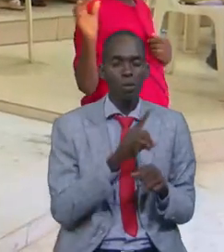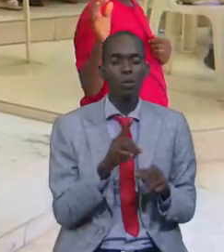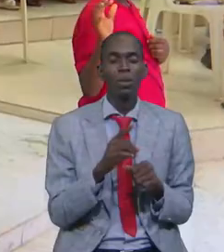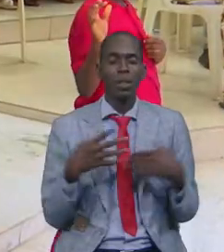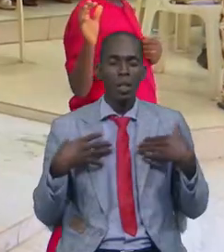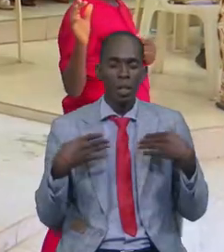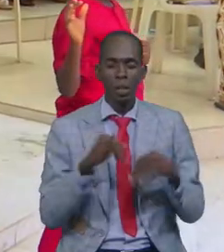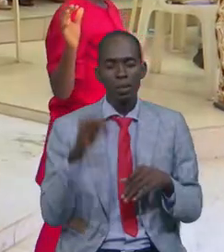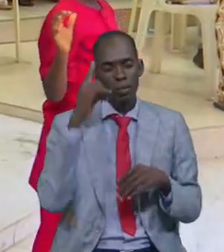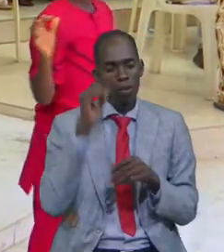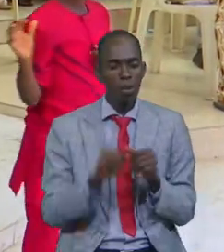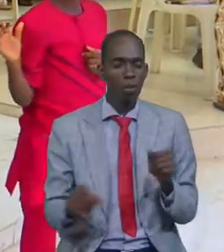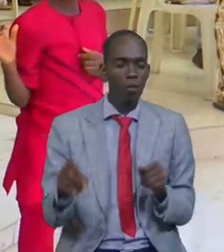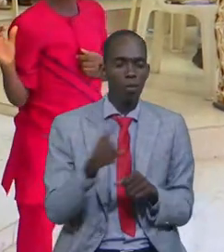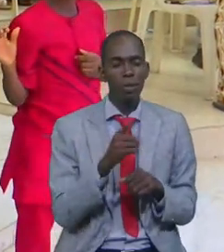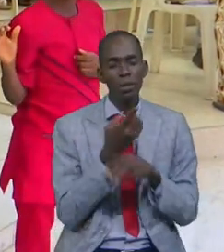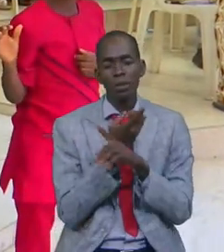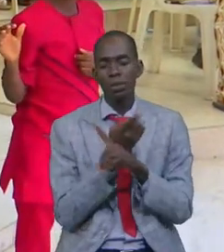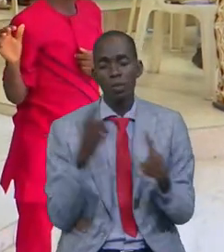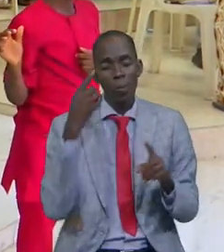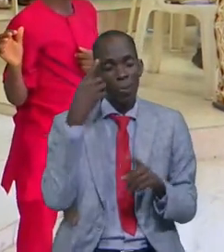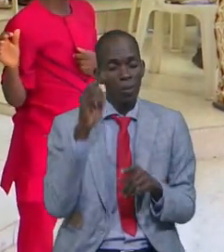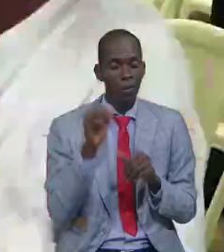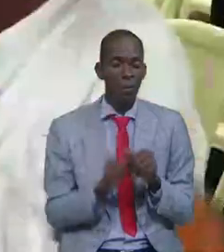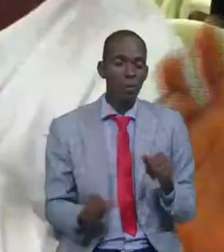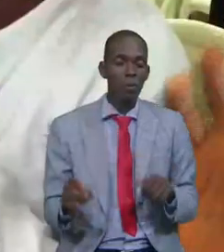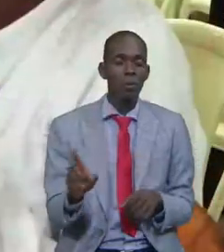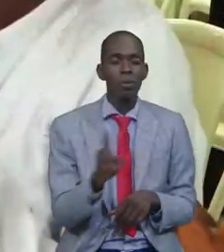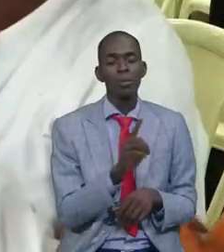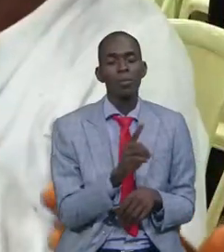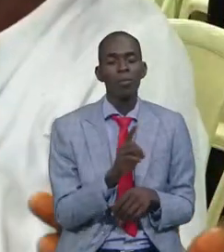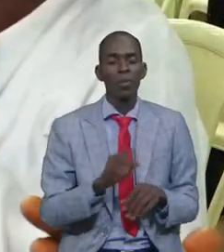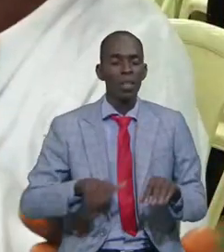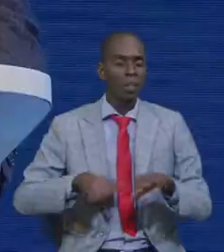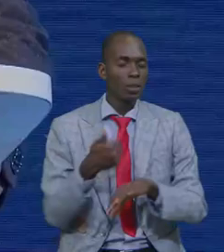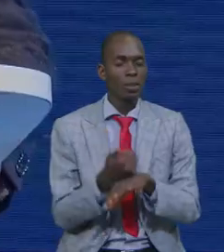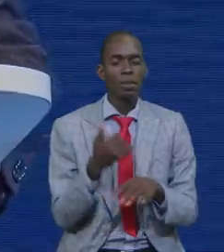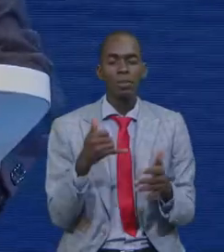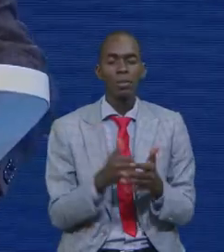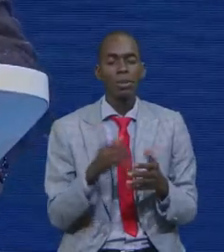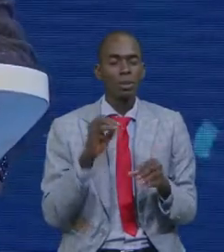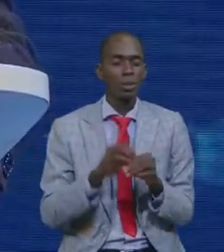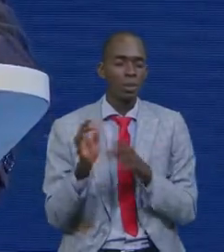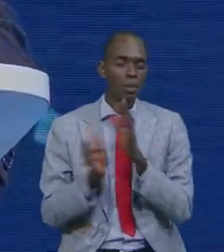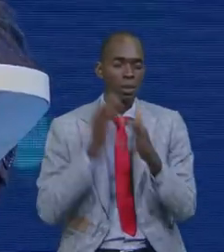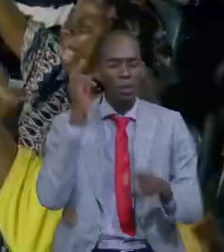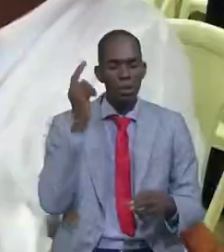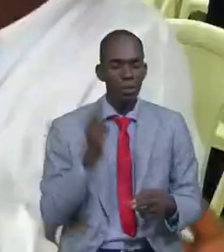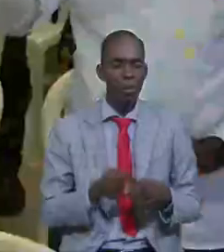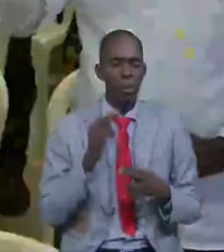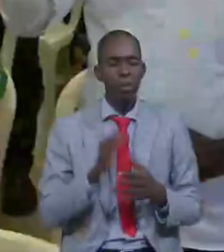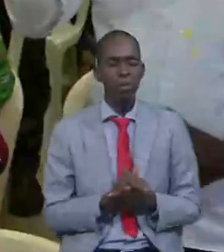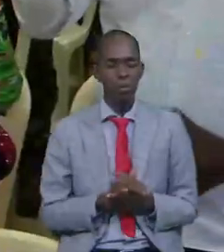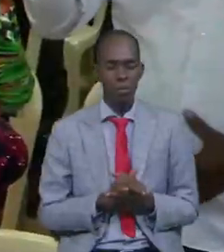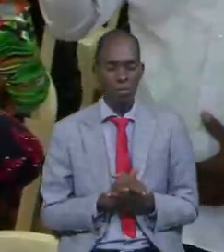for everyone. Deliverance for everyone. Confirm it in Jesus' name.